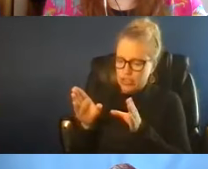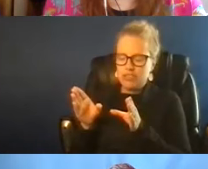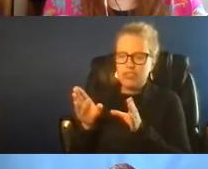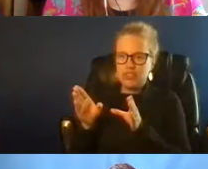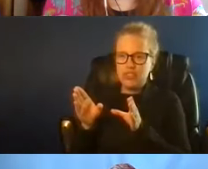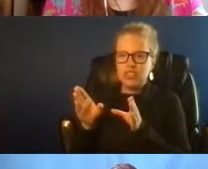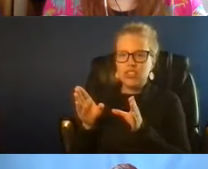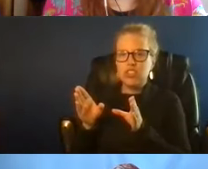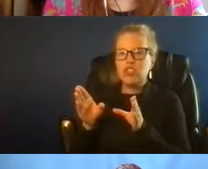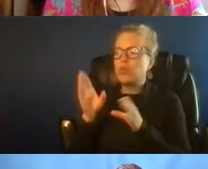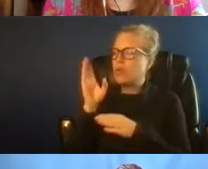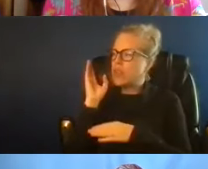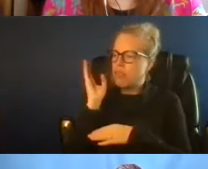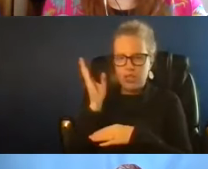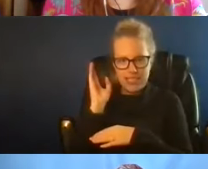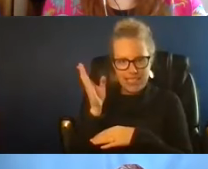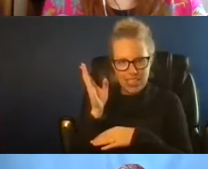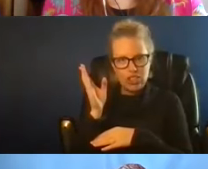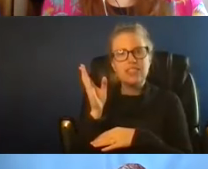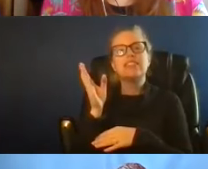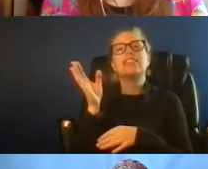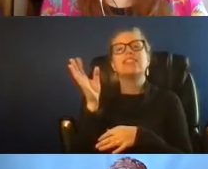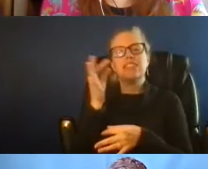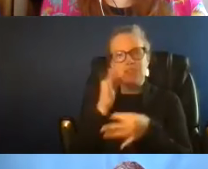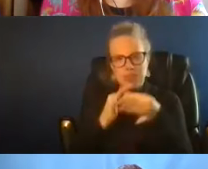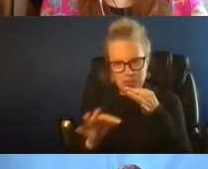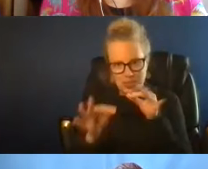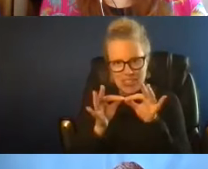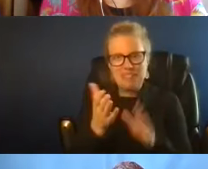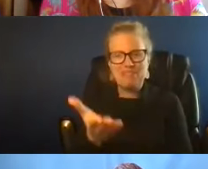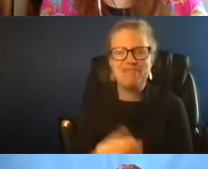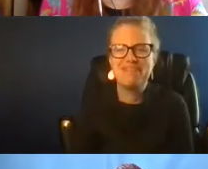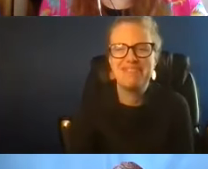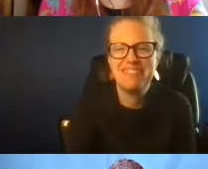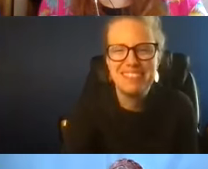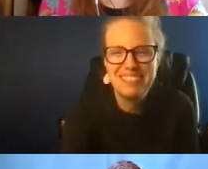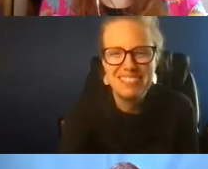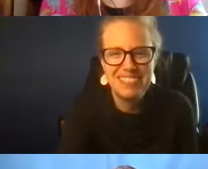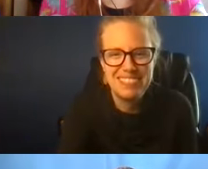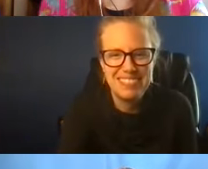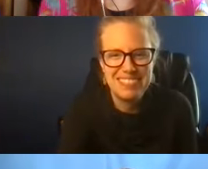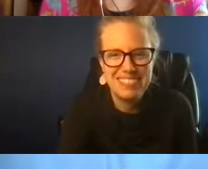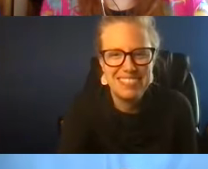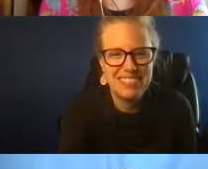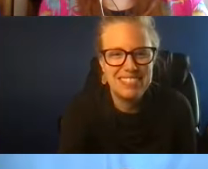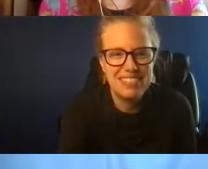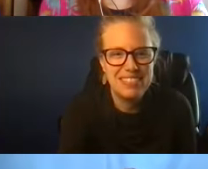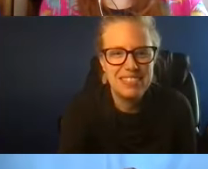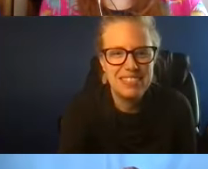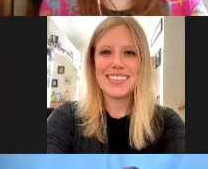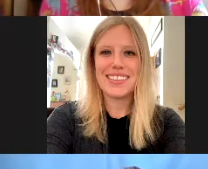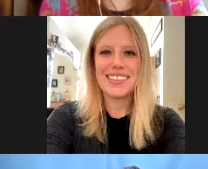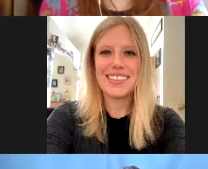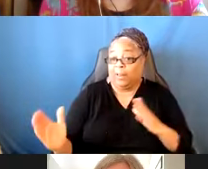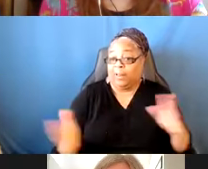to the presentation. All right, so Every good physical safety plan also includes